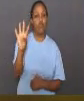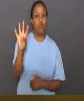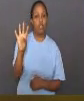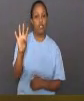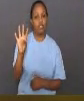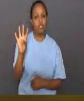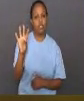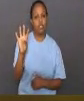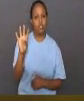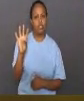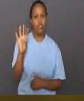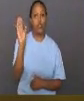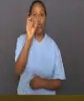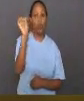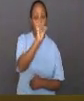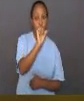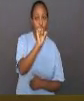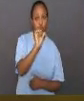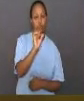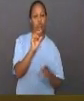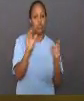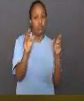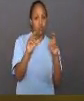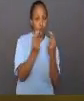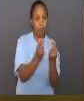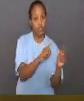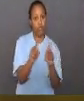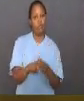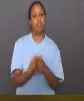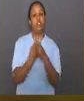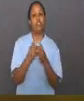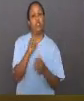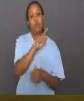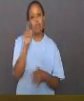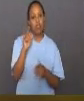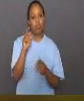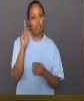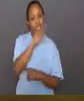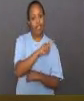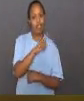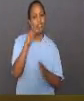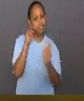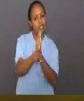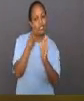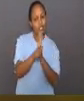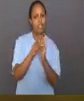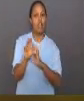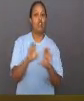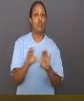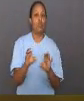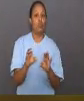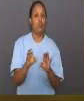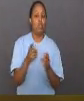1994, Hutu extremists began a 100-day killing spree that